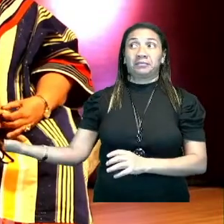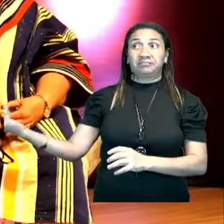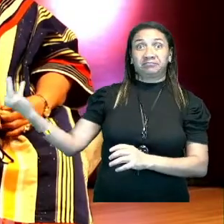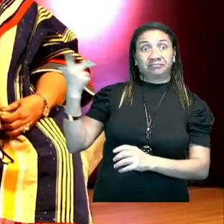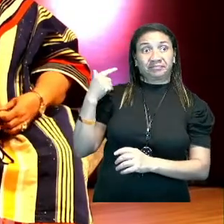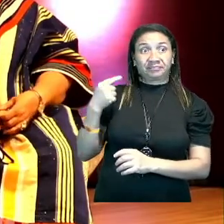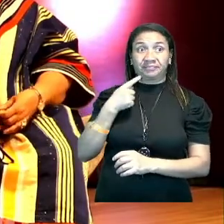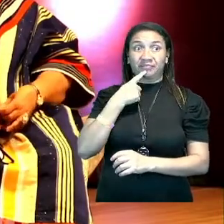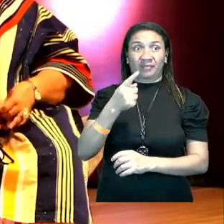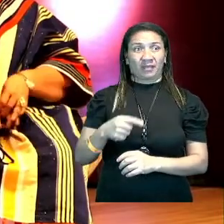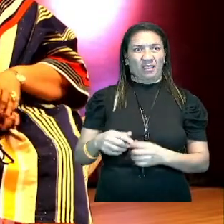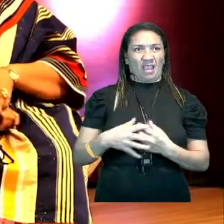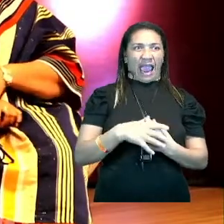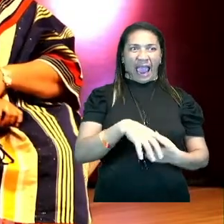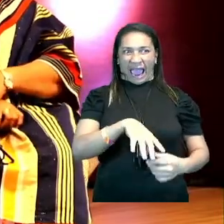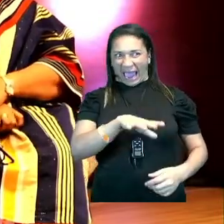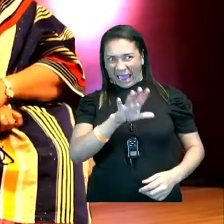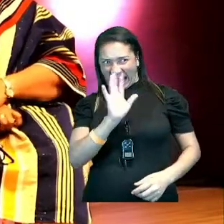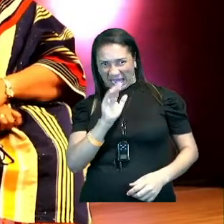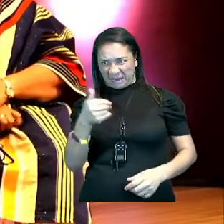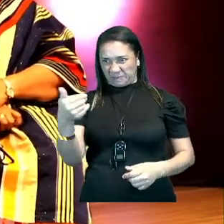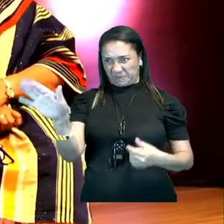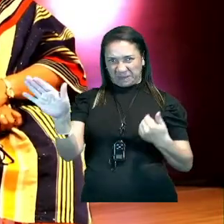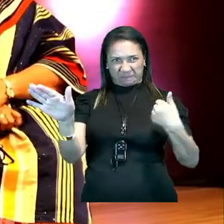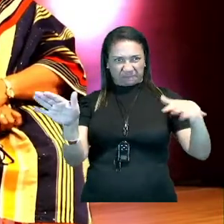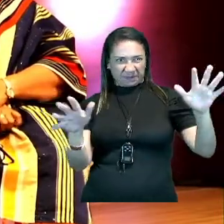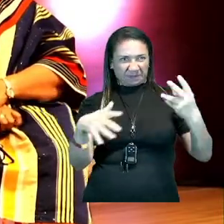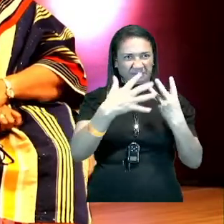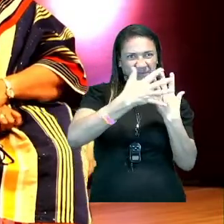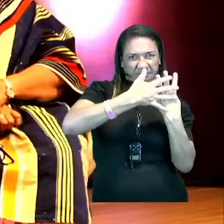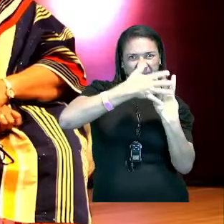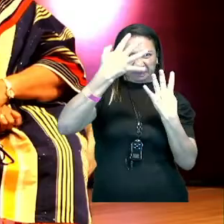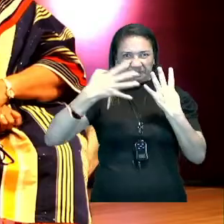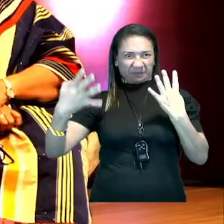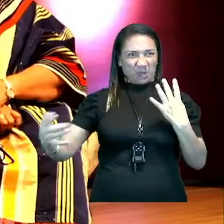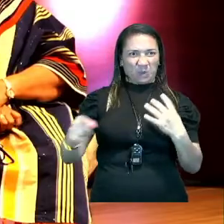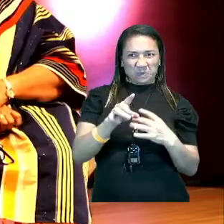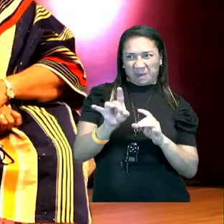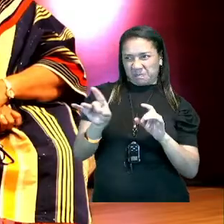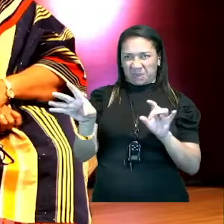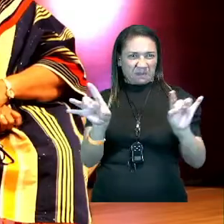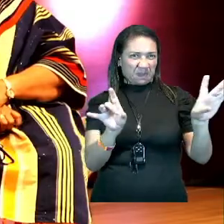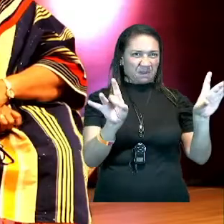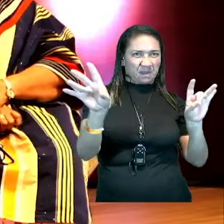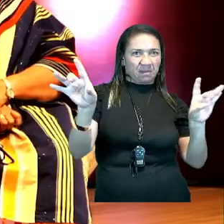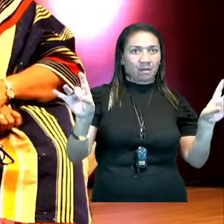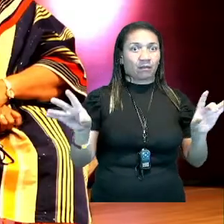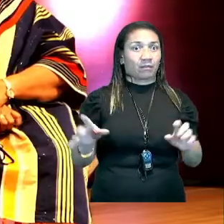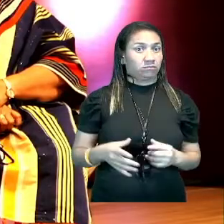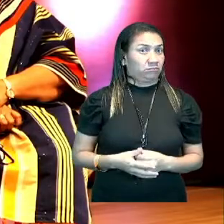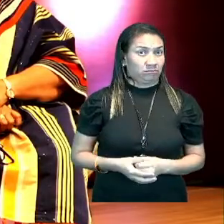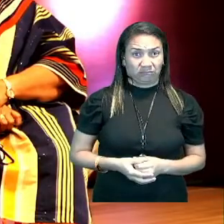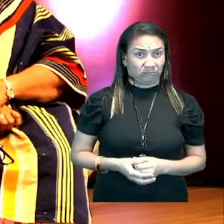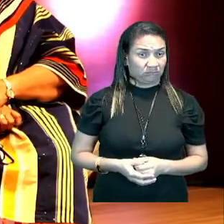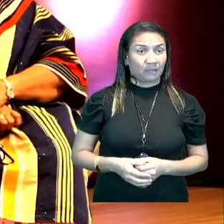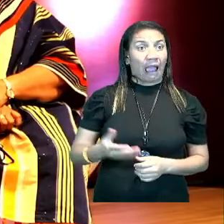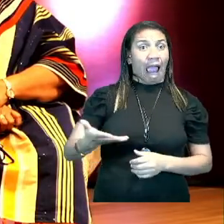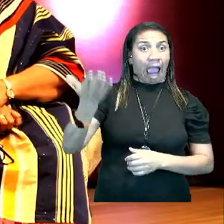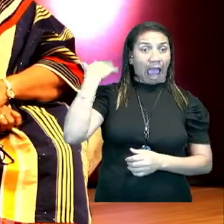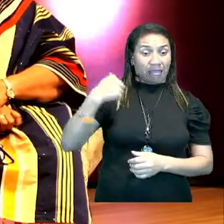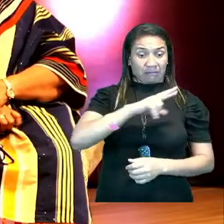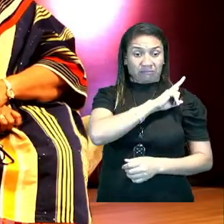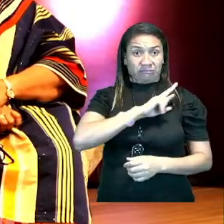as I've also heard some other people say that I'm discriminating LGBTQ plus community.